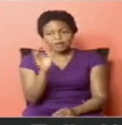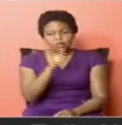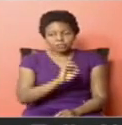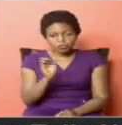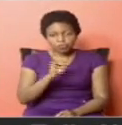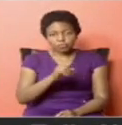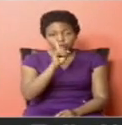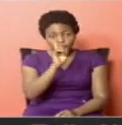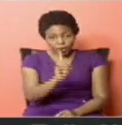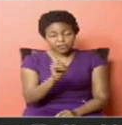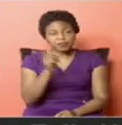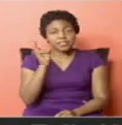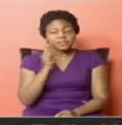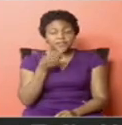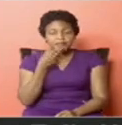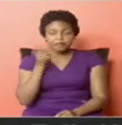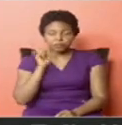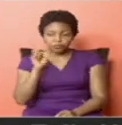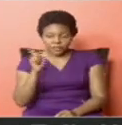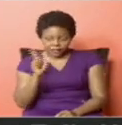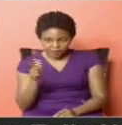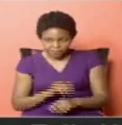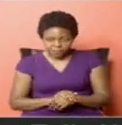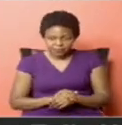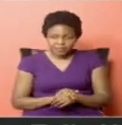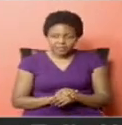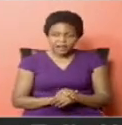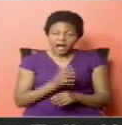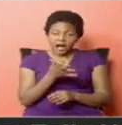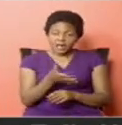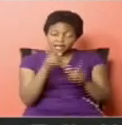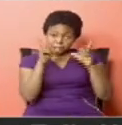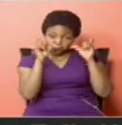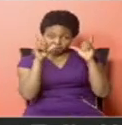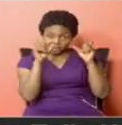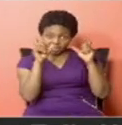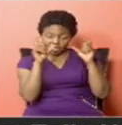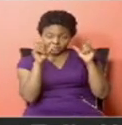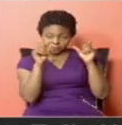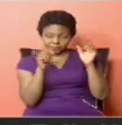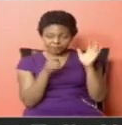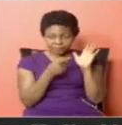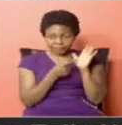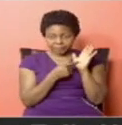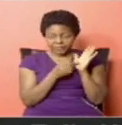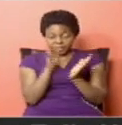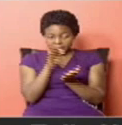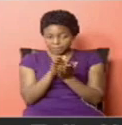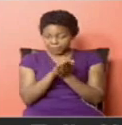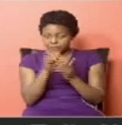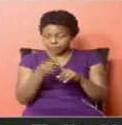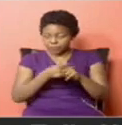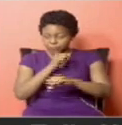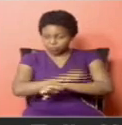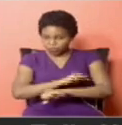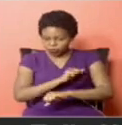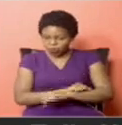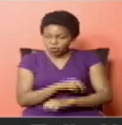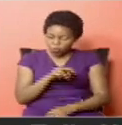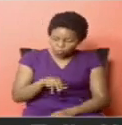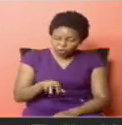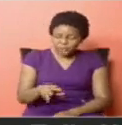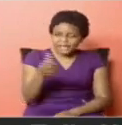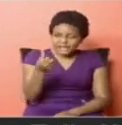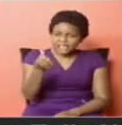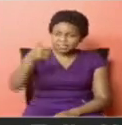for one of his colleagues. He was holding a picture, a photograph that he had kept from school. He walked